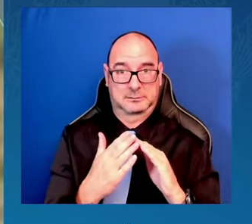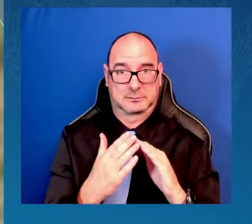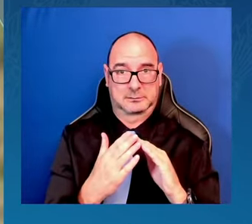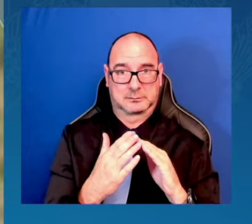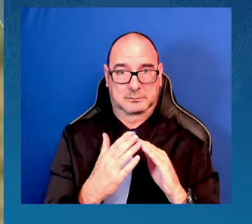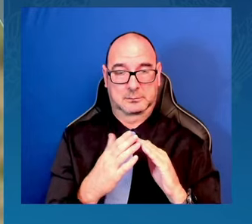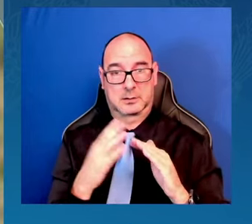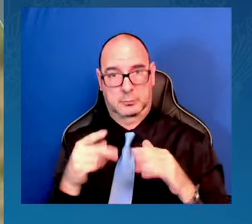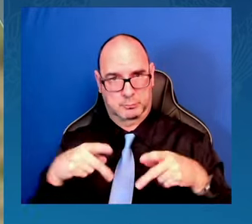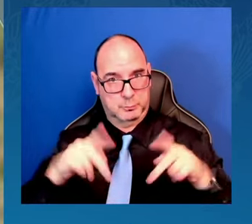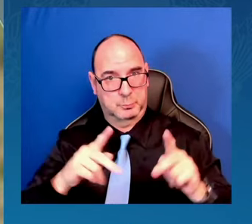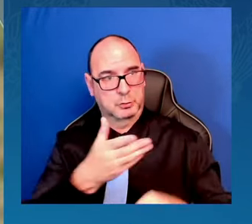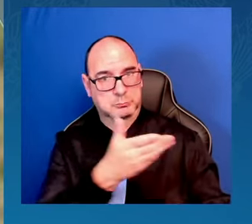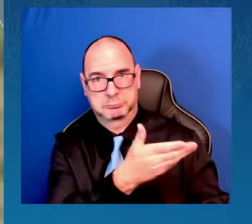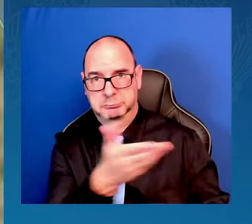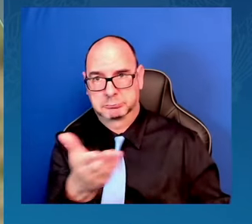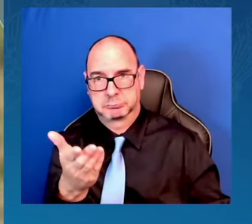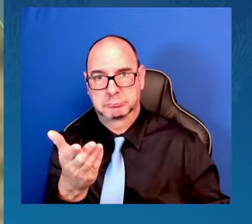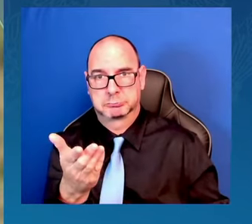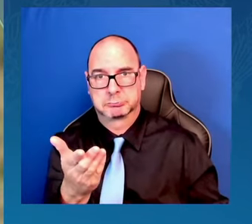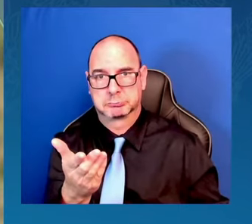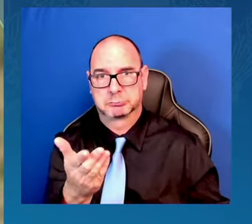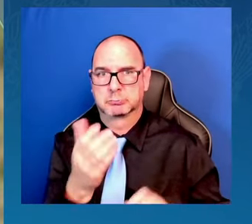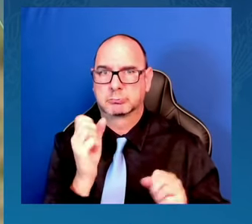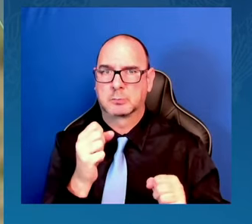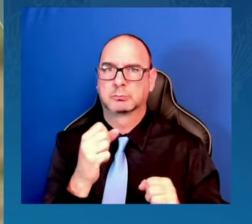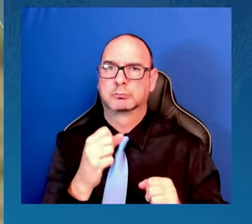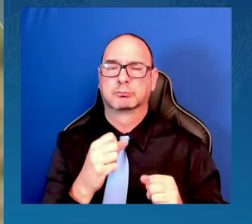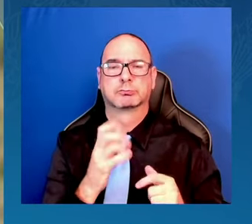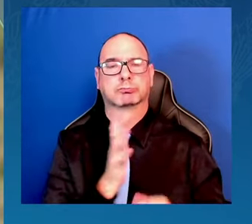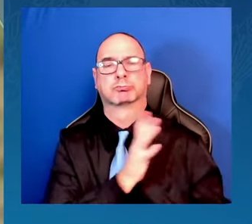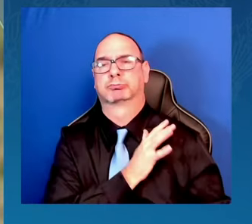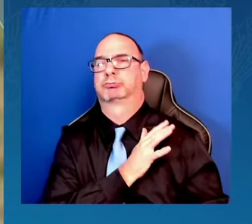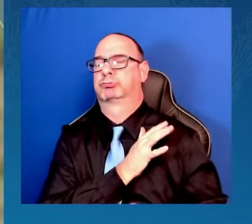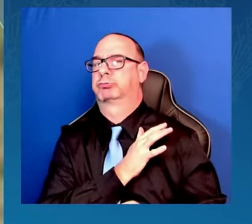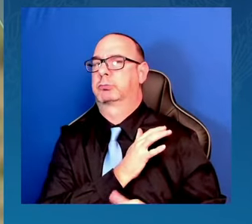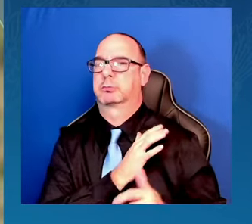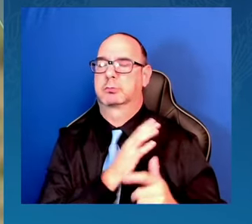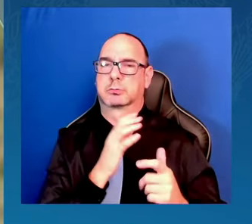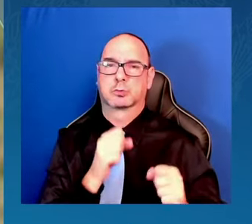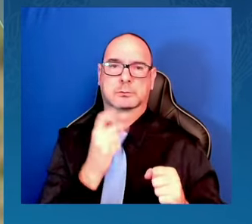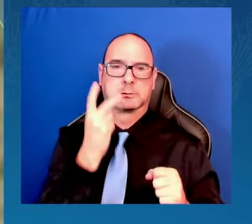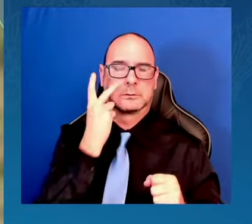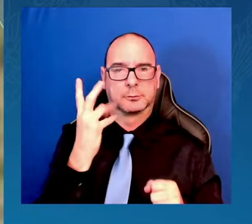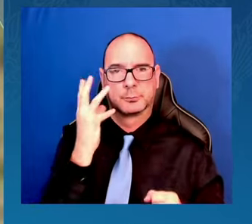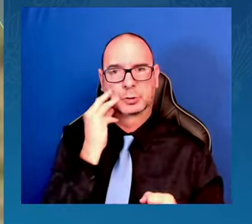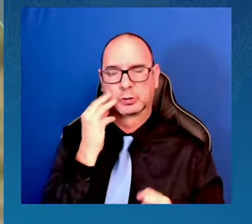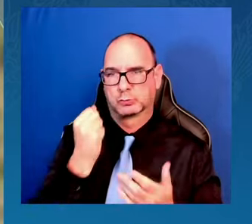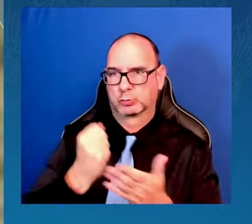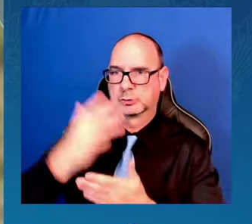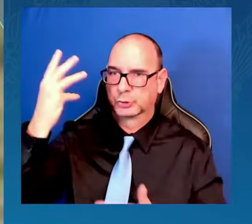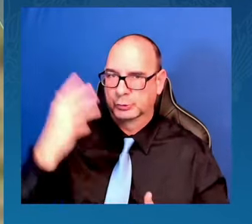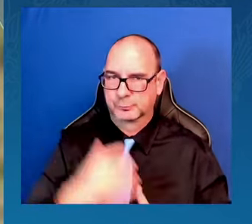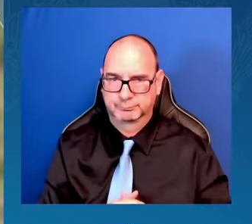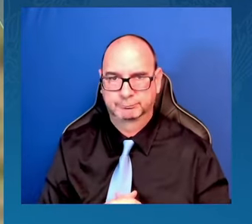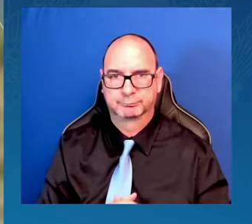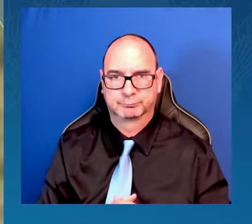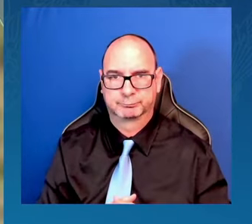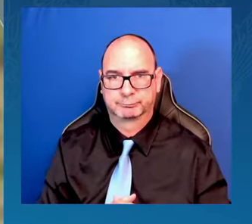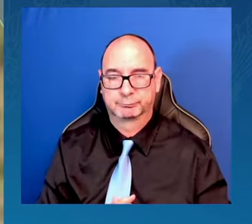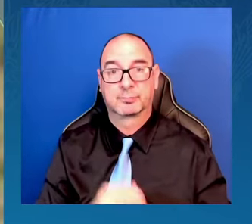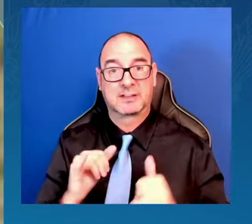and prosperity for all people. When we invest in climate, we build a